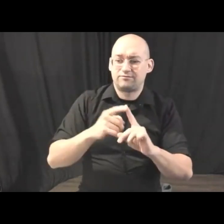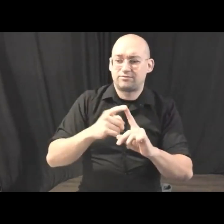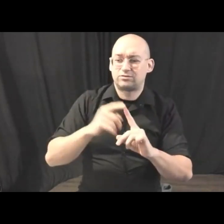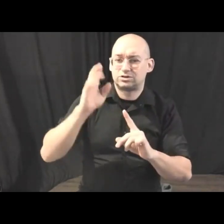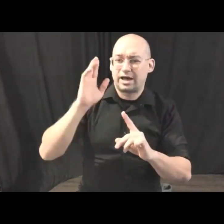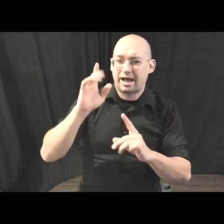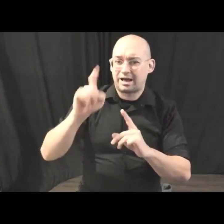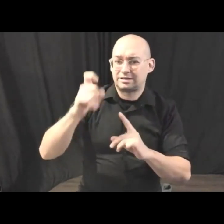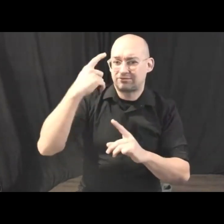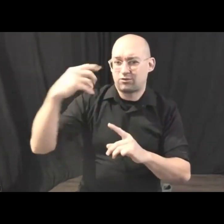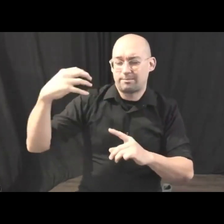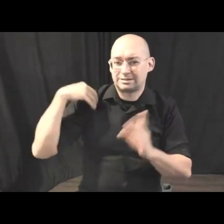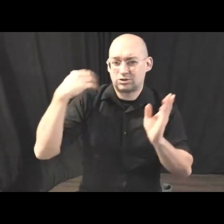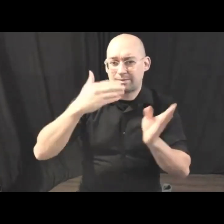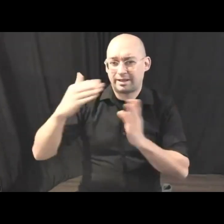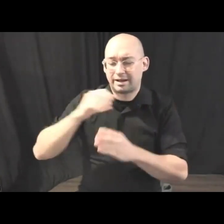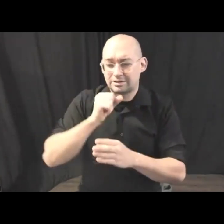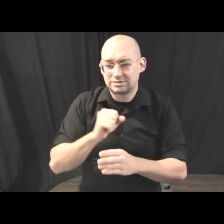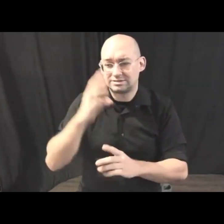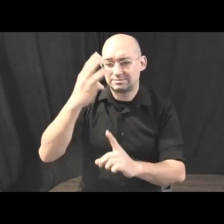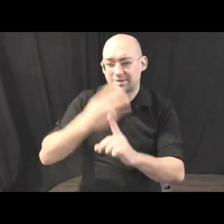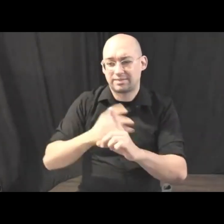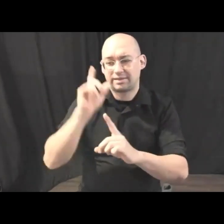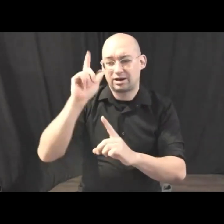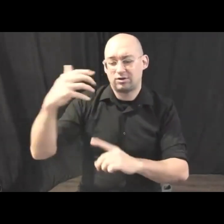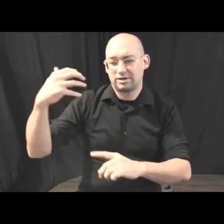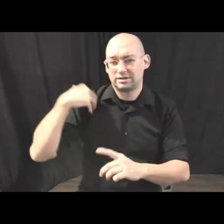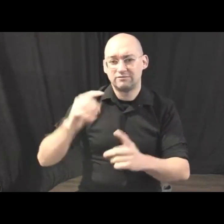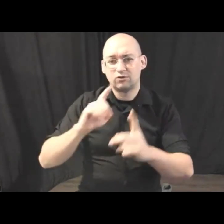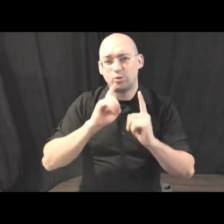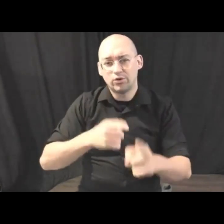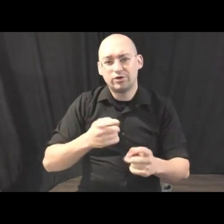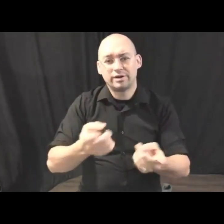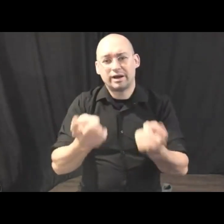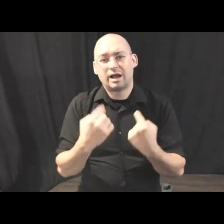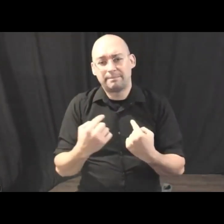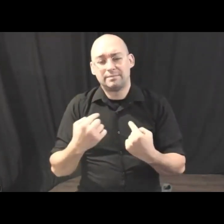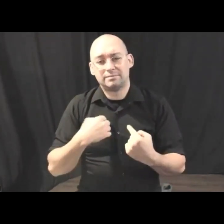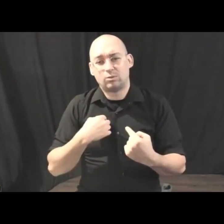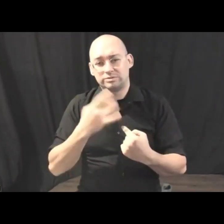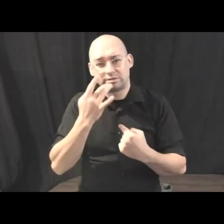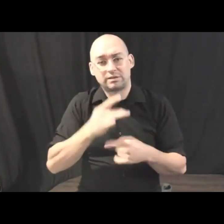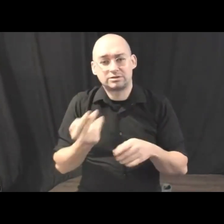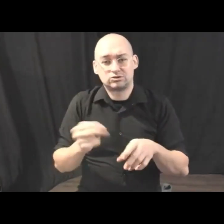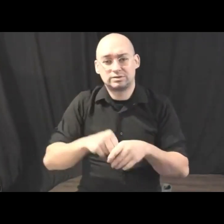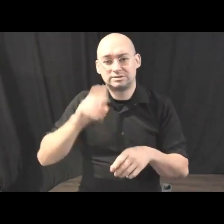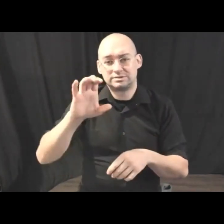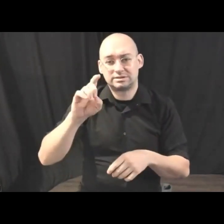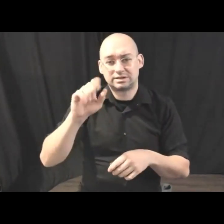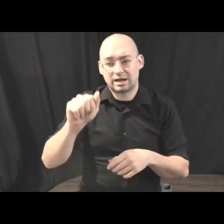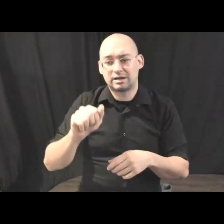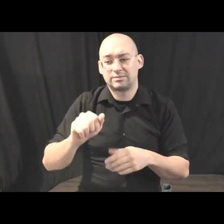plan for aging. 6 months later, the executive order came out. I was privileged to be able to join CDA, and off we were